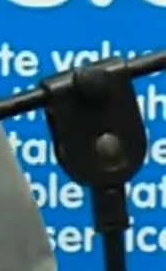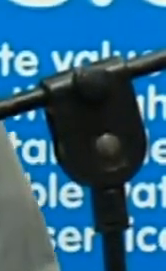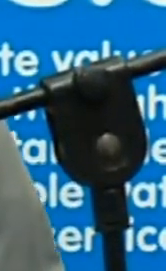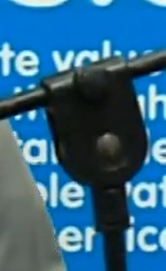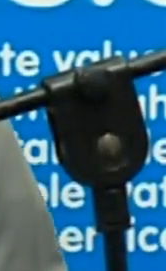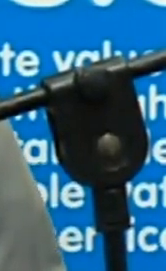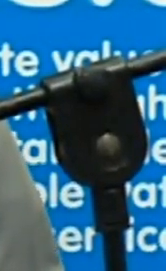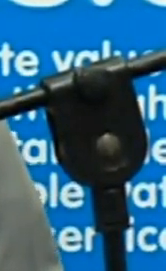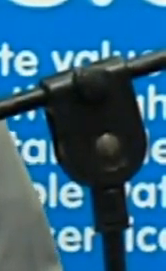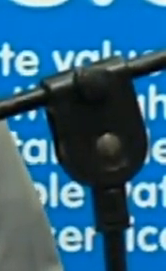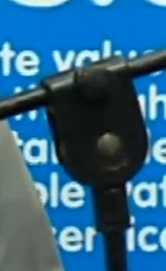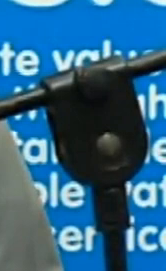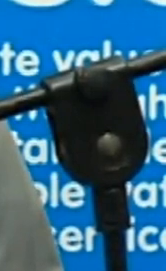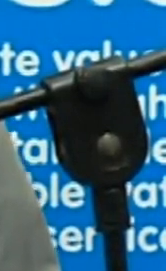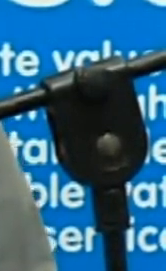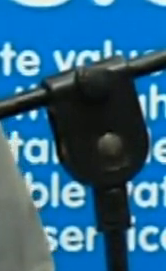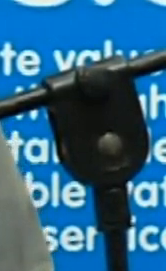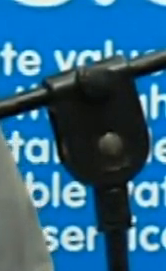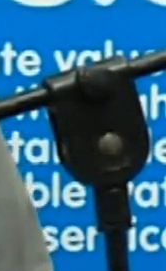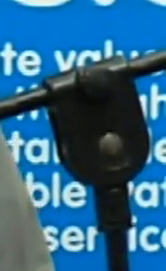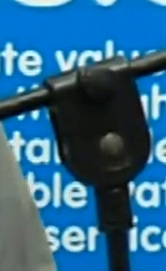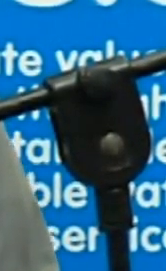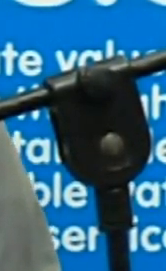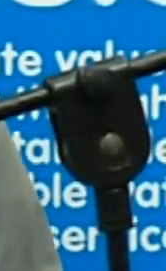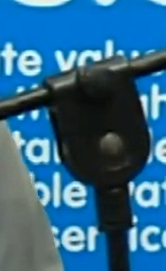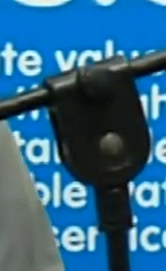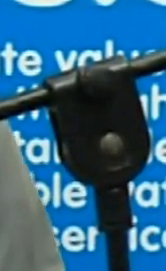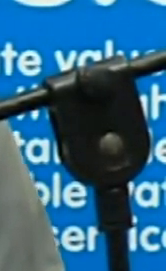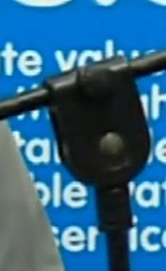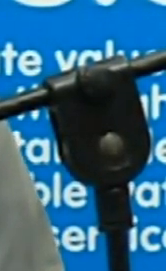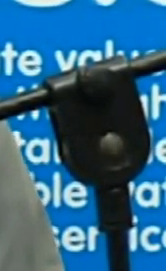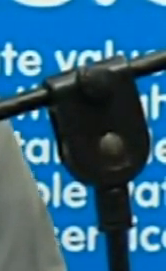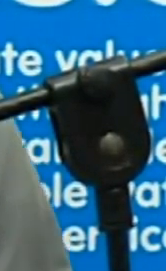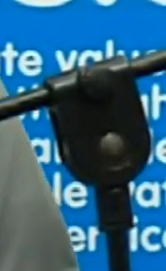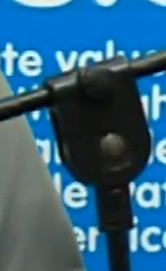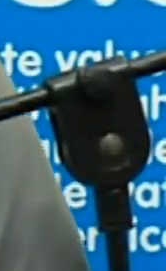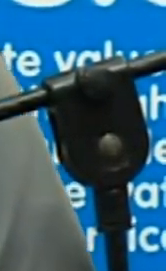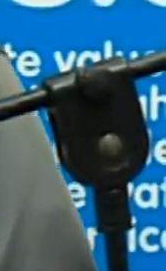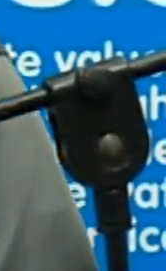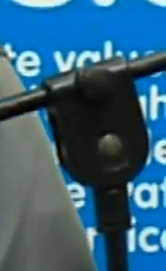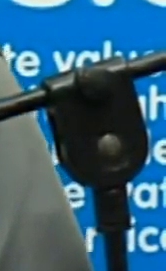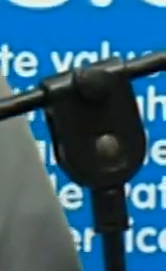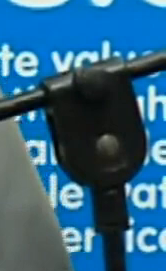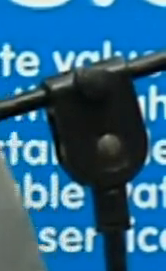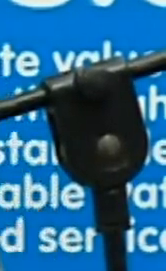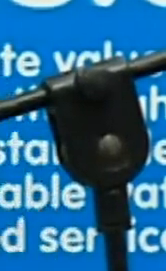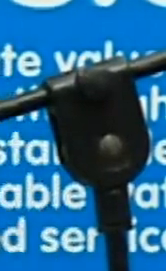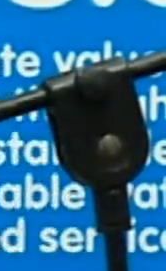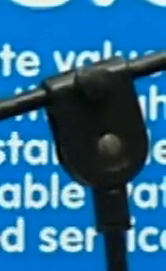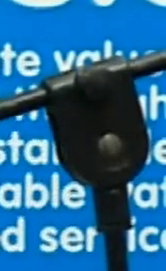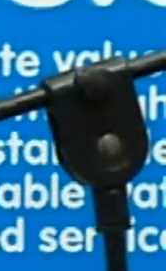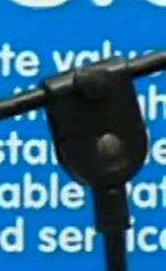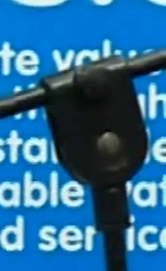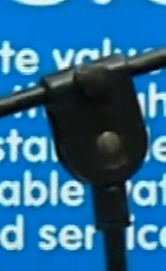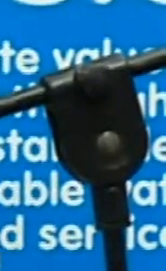I would like to thank ourselves and the team for this insurance. When we did it, we thought it was an exaggeration, but guess what? Then it did happen. So